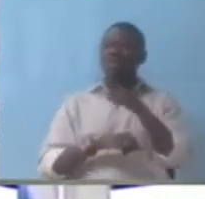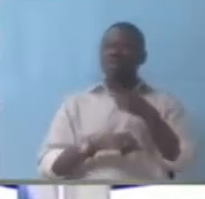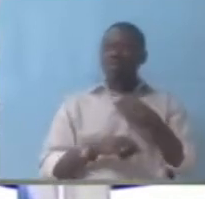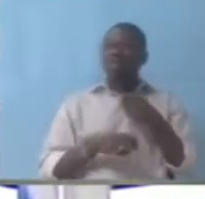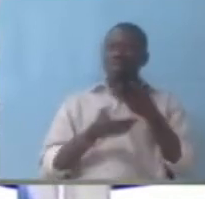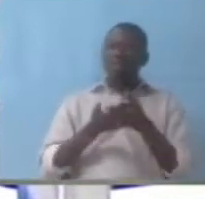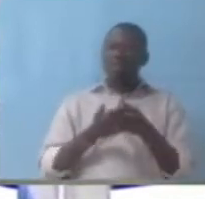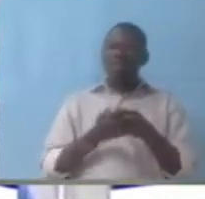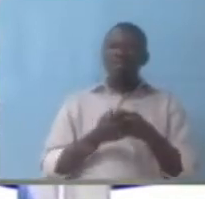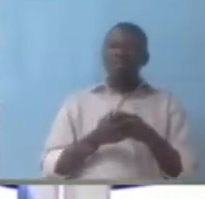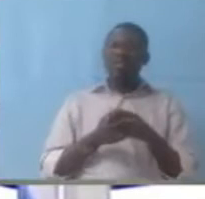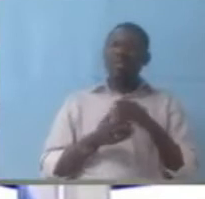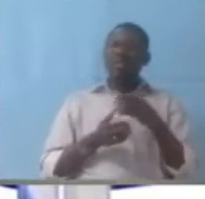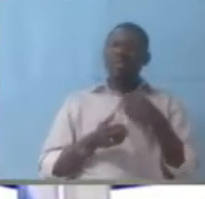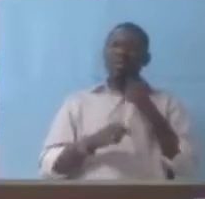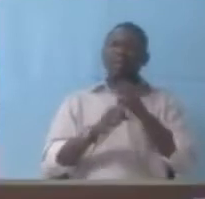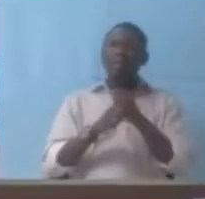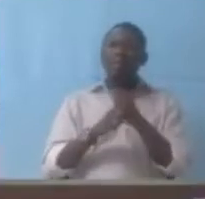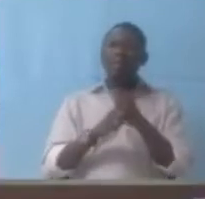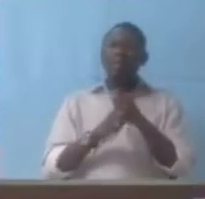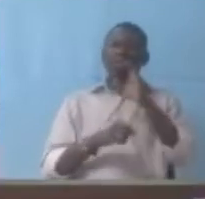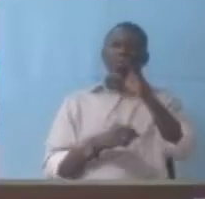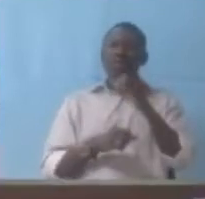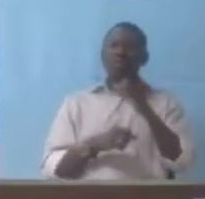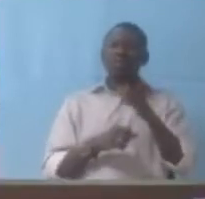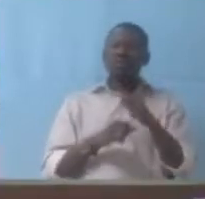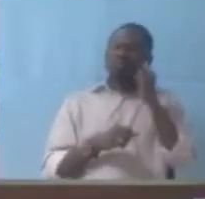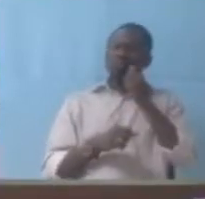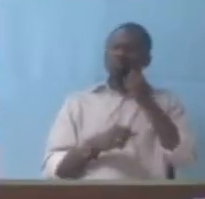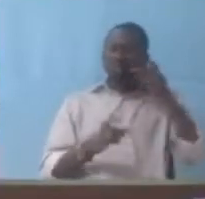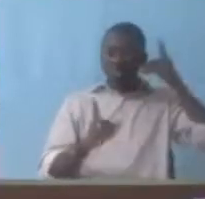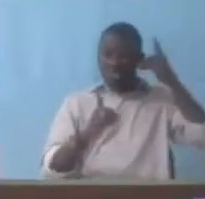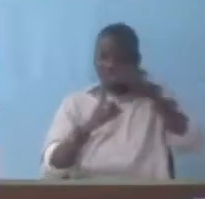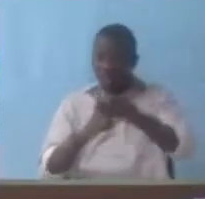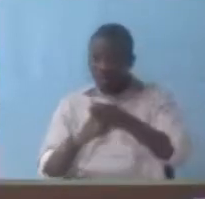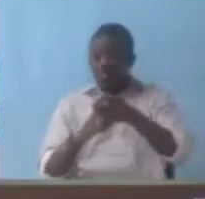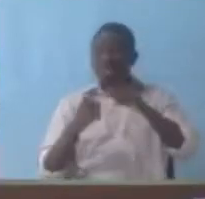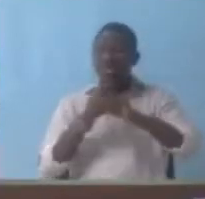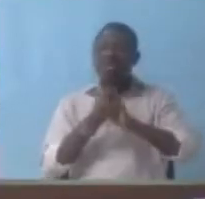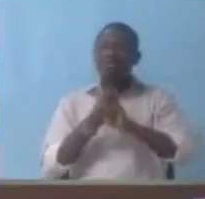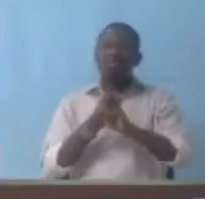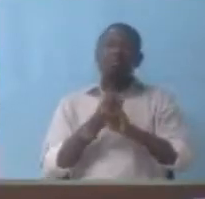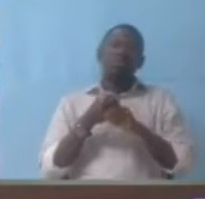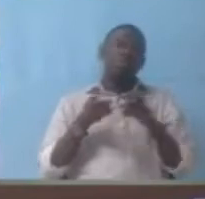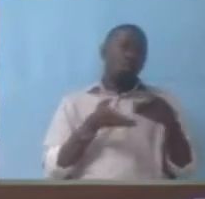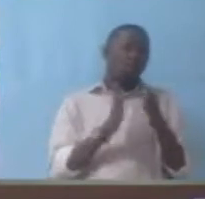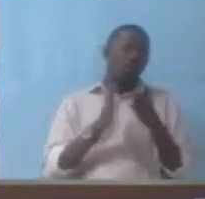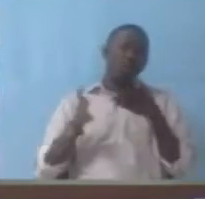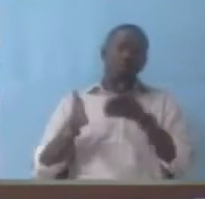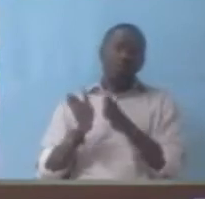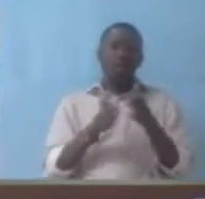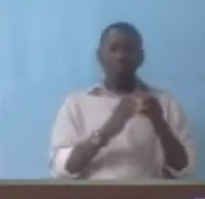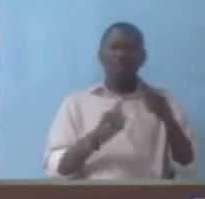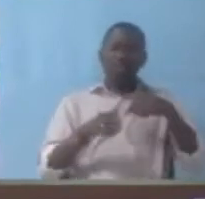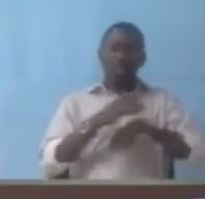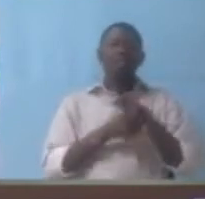Decree, I understand. Decree following and in decree dole me along wole bulata decree following no kang wole biem kera decree le me along wole narana tuturo